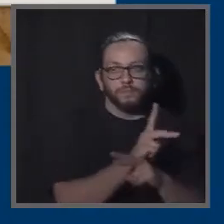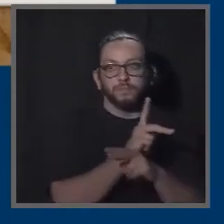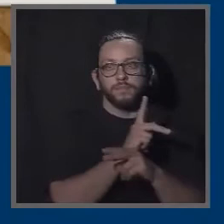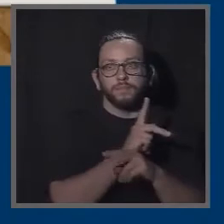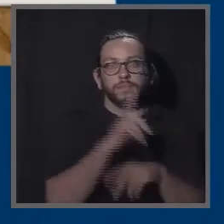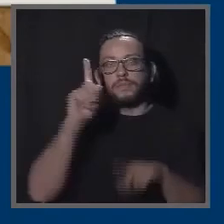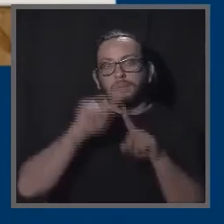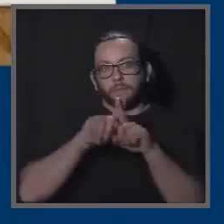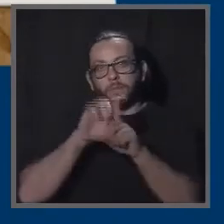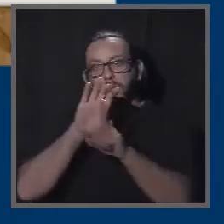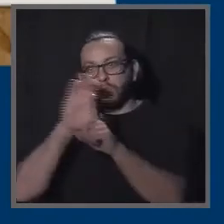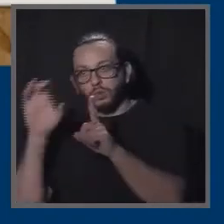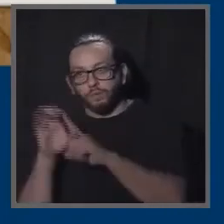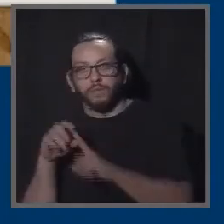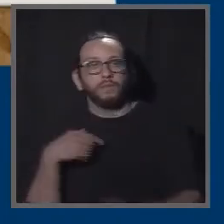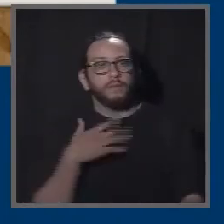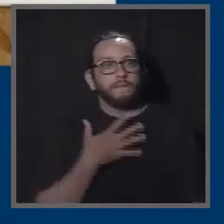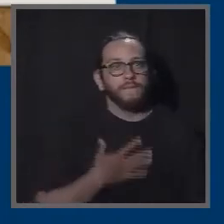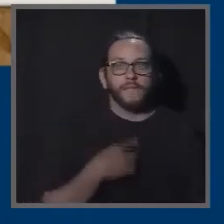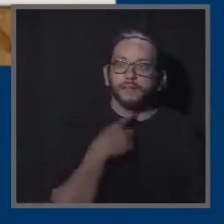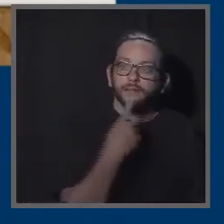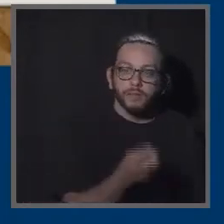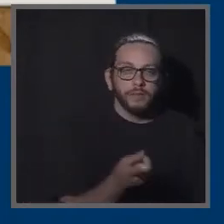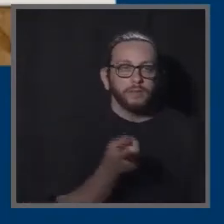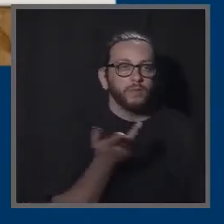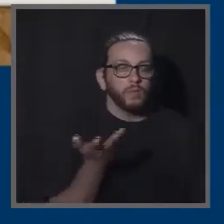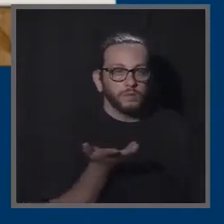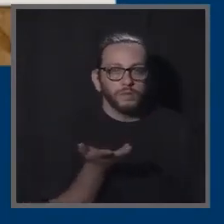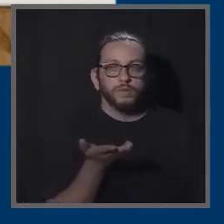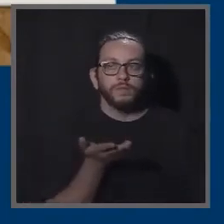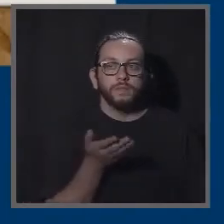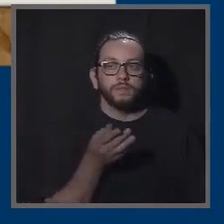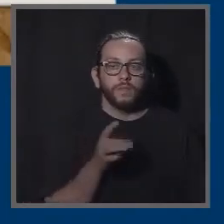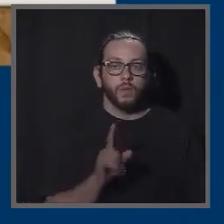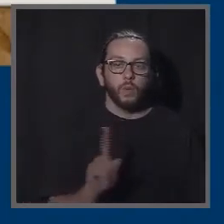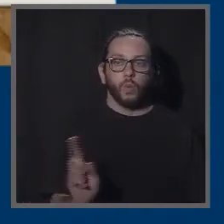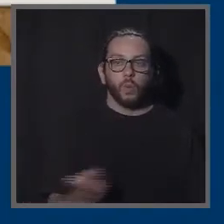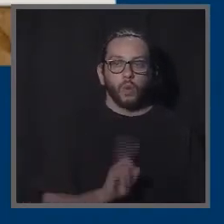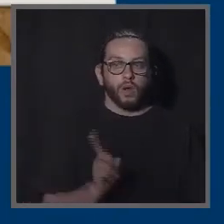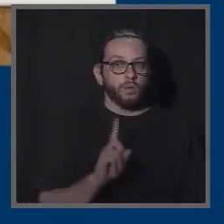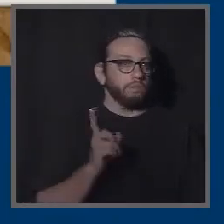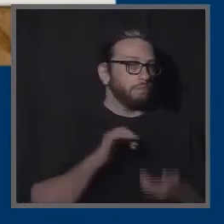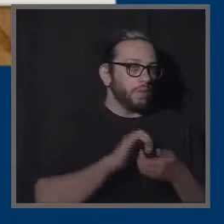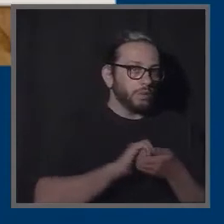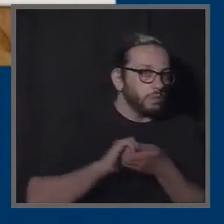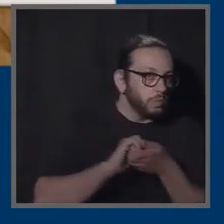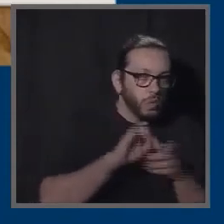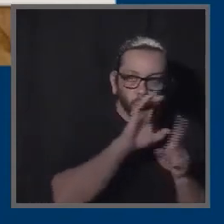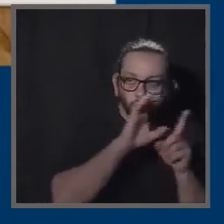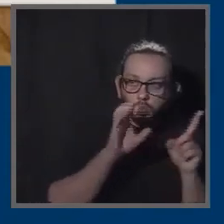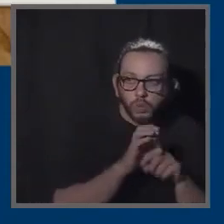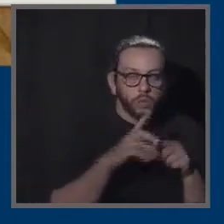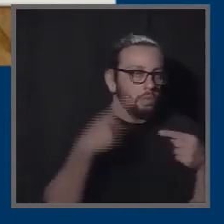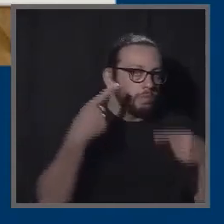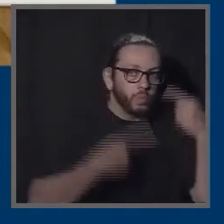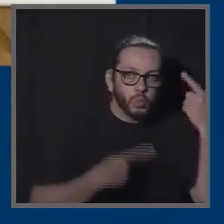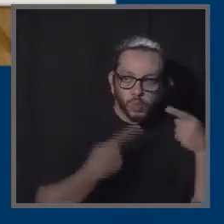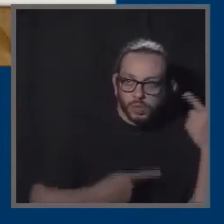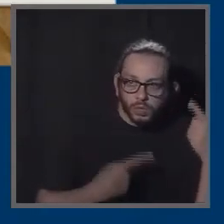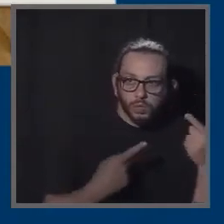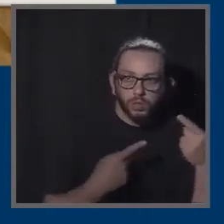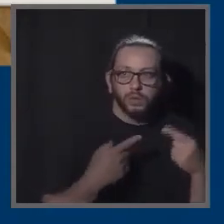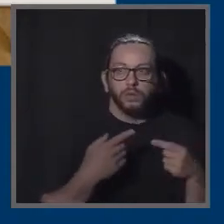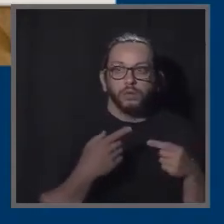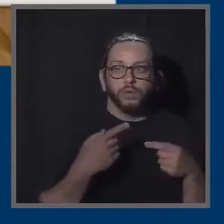say in terms of where cultural organizations, cultural policy might go in response